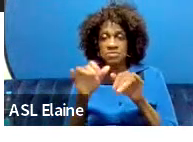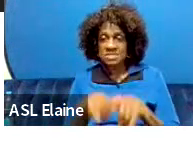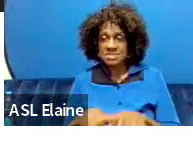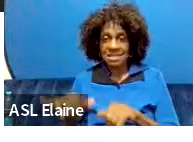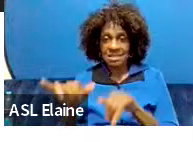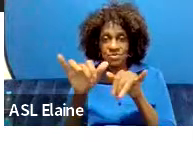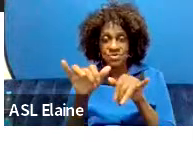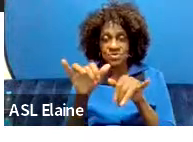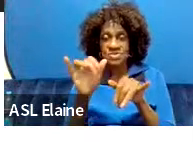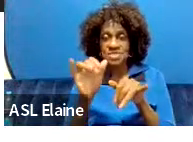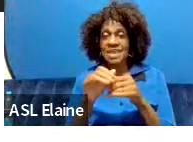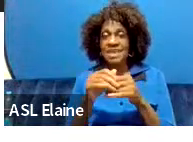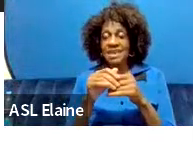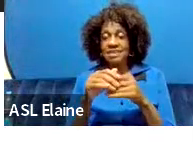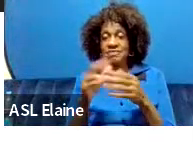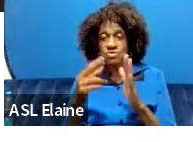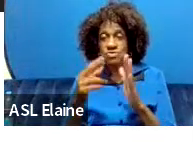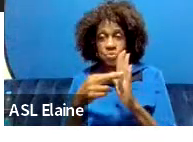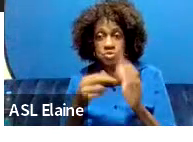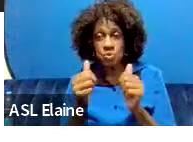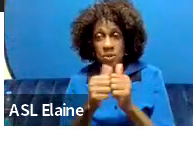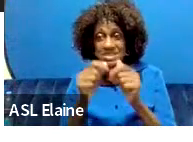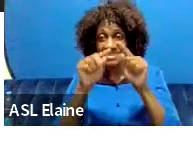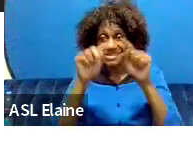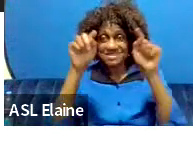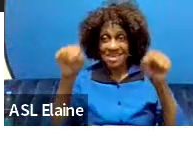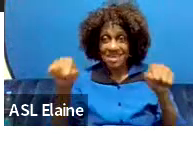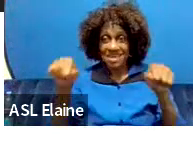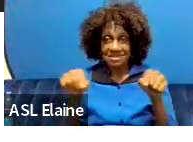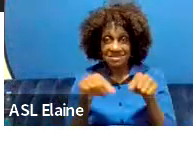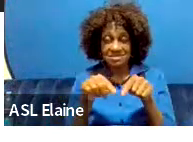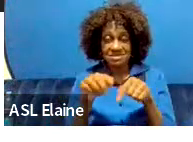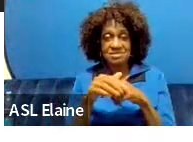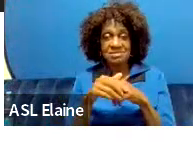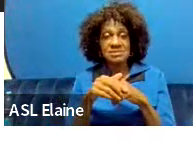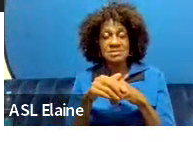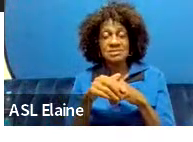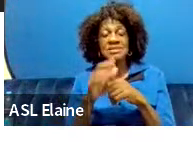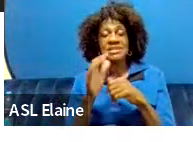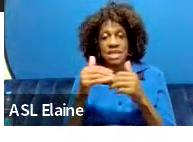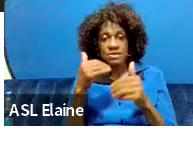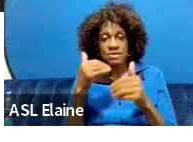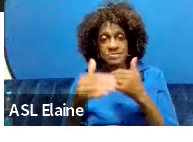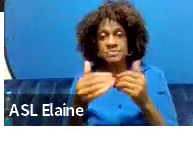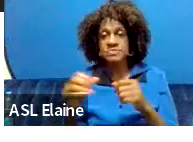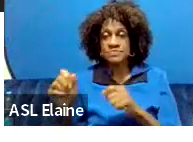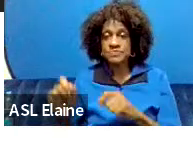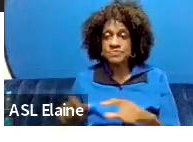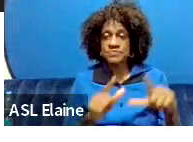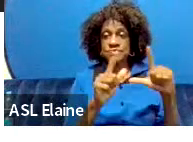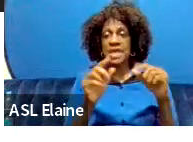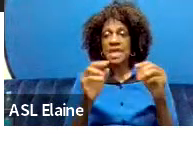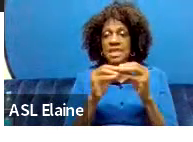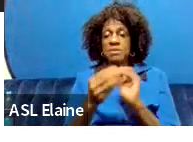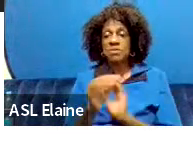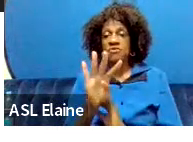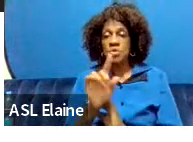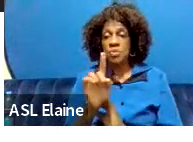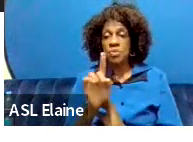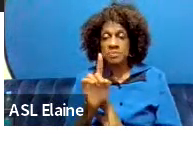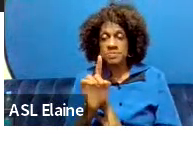and guidelines with signs. We're going to go on to, or I'm going to go on to slide 41, the next